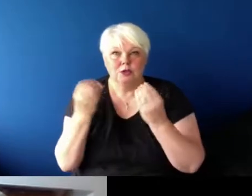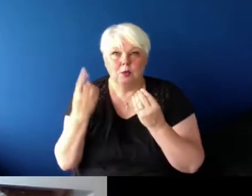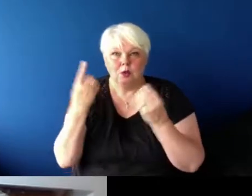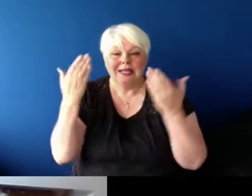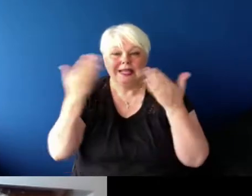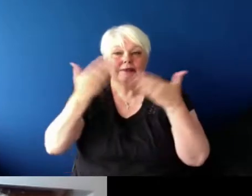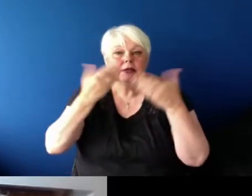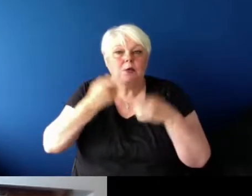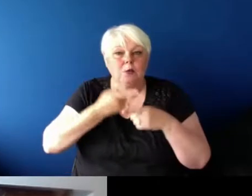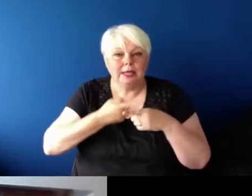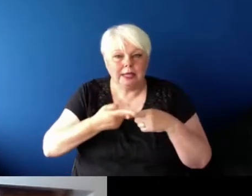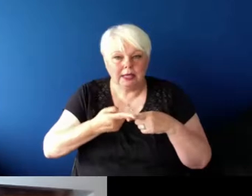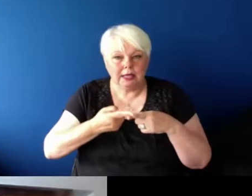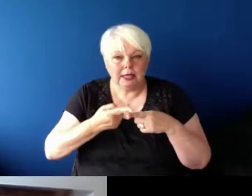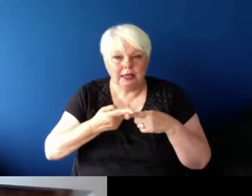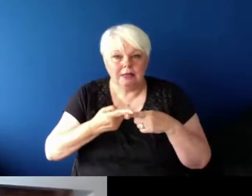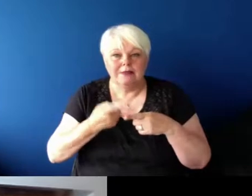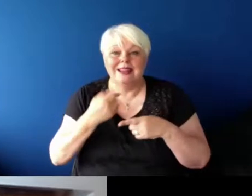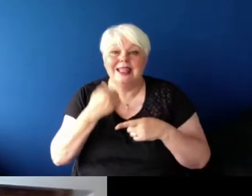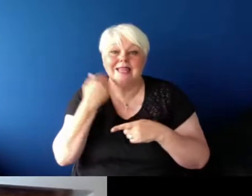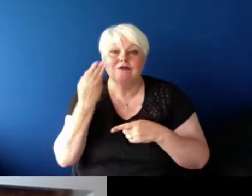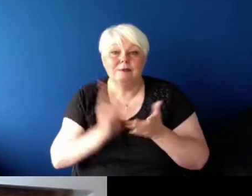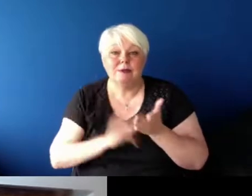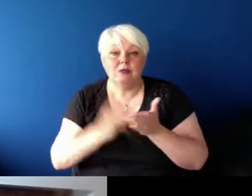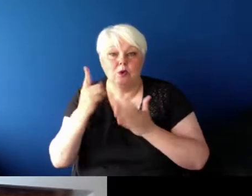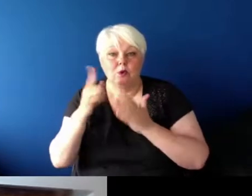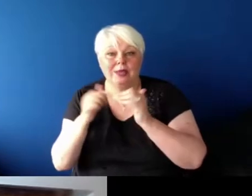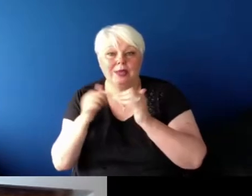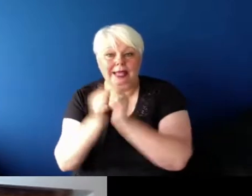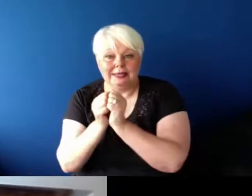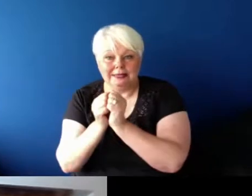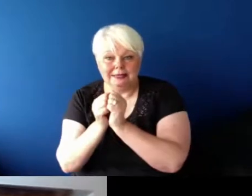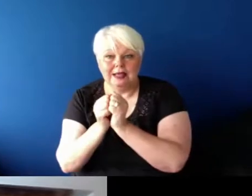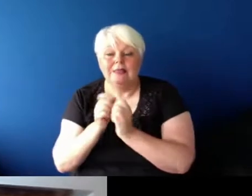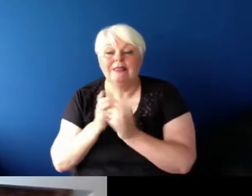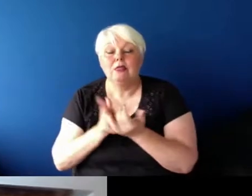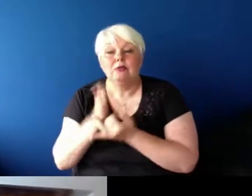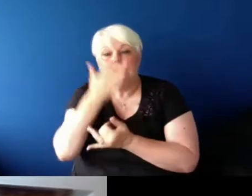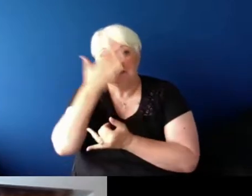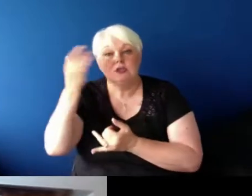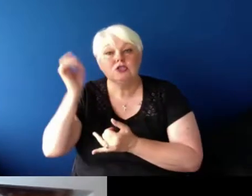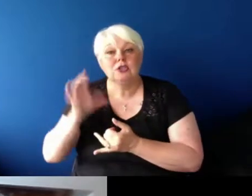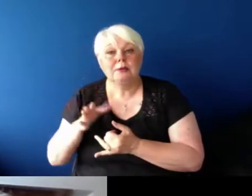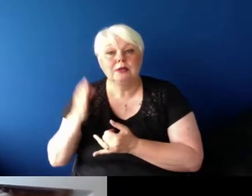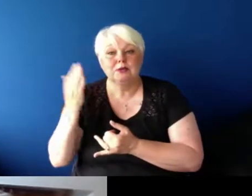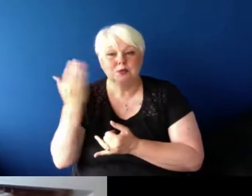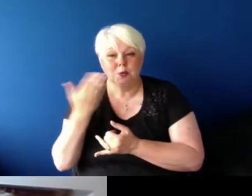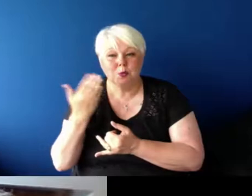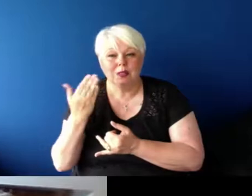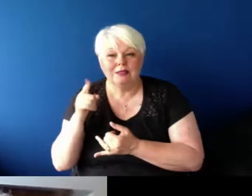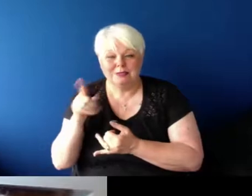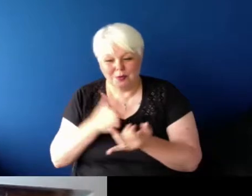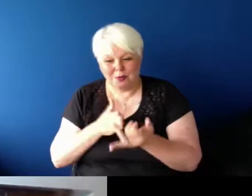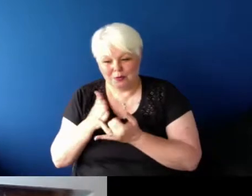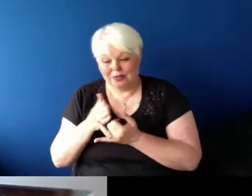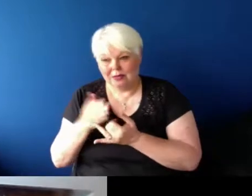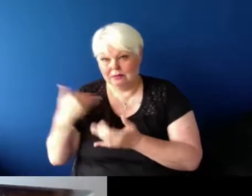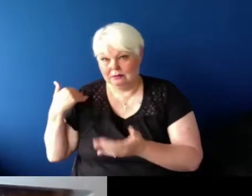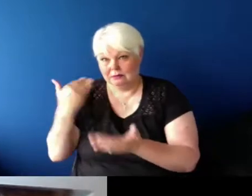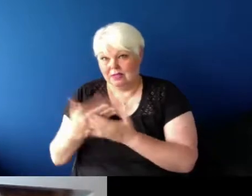one evening a week, one weekend a month, and then I did a summer school. So there was a pattern to that over